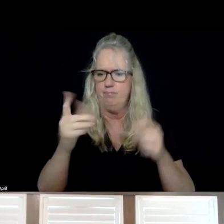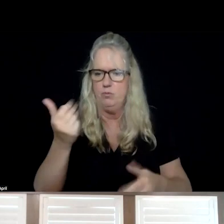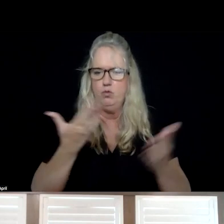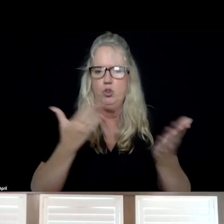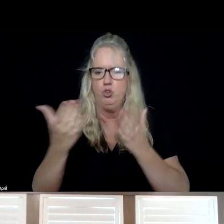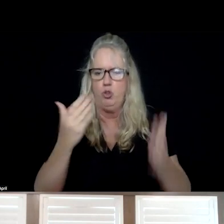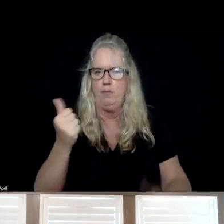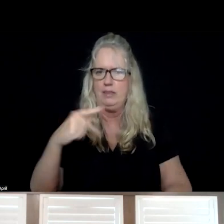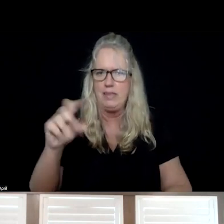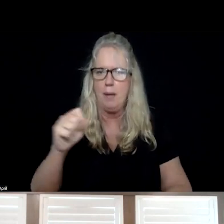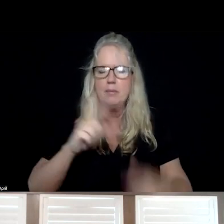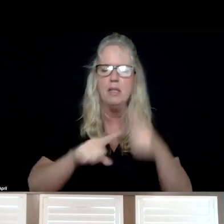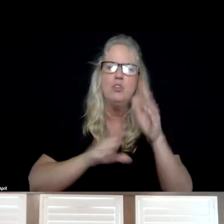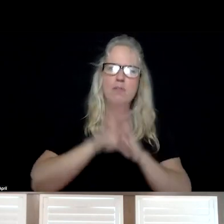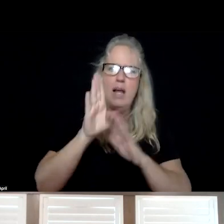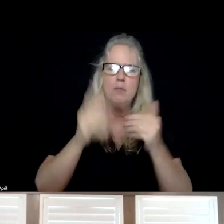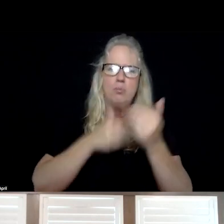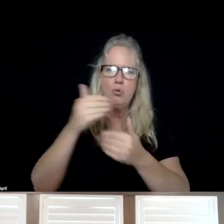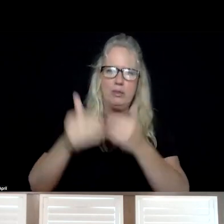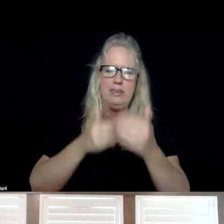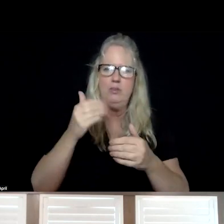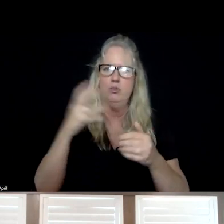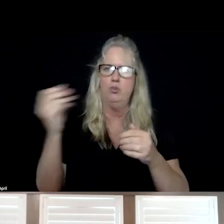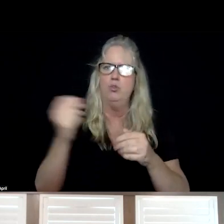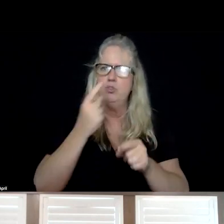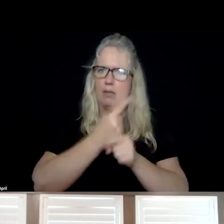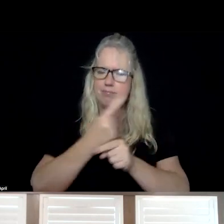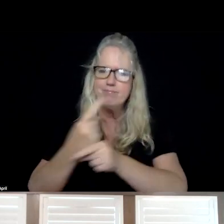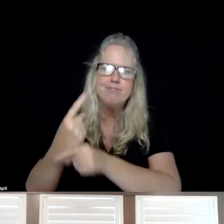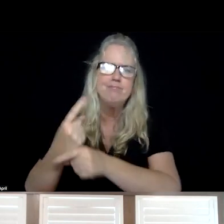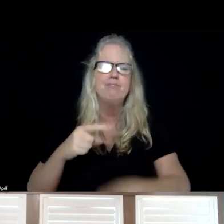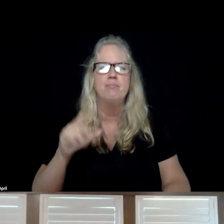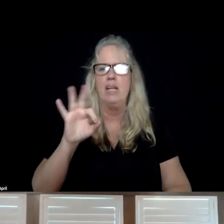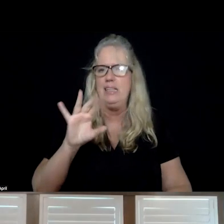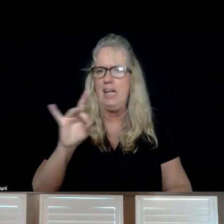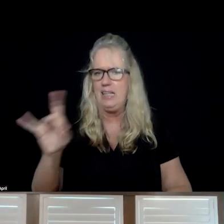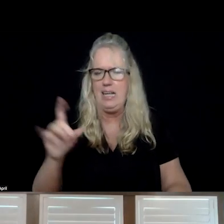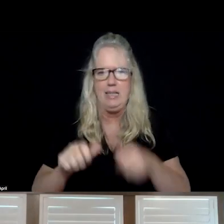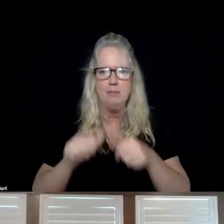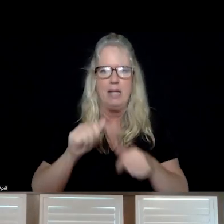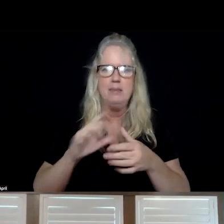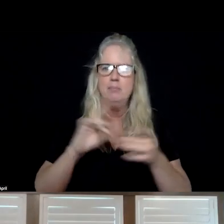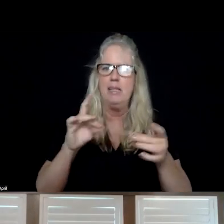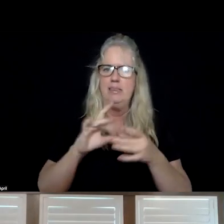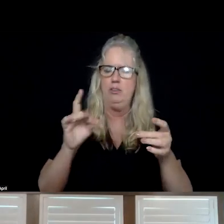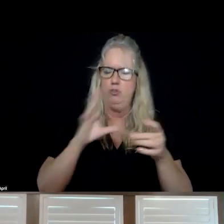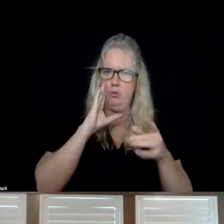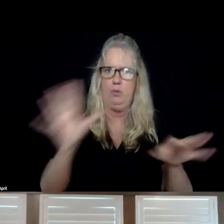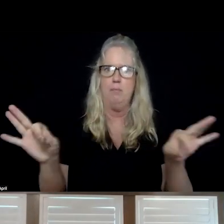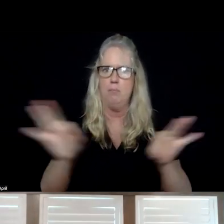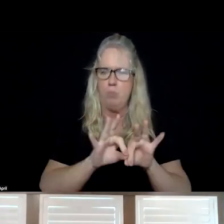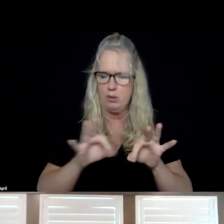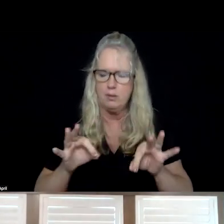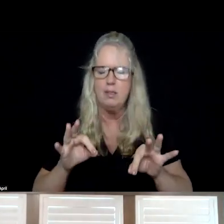wanted to develop procedures and protocols. 988 messaging is an important part of making this all happen.